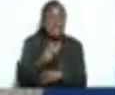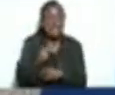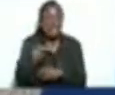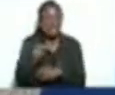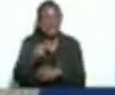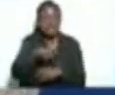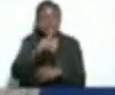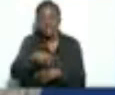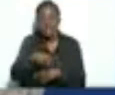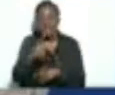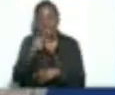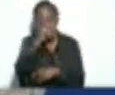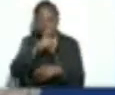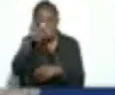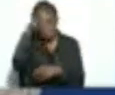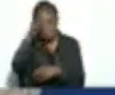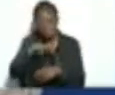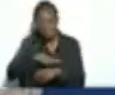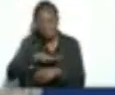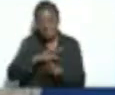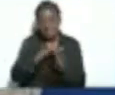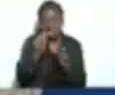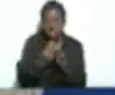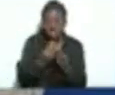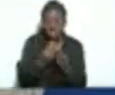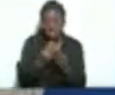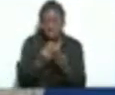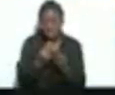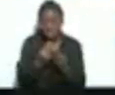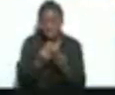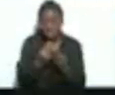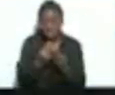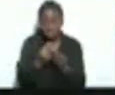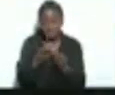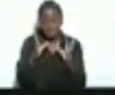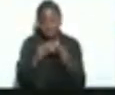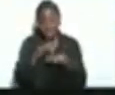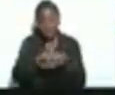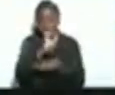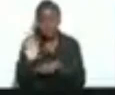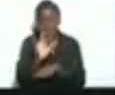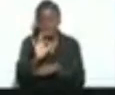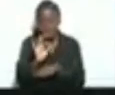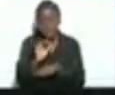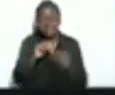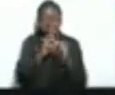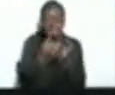Branch Chaplain Symposium held Friday at the party's headquarters. Well, the group guided to pursue service to